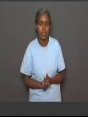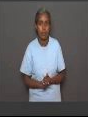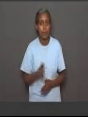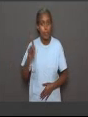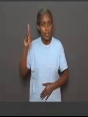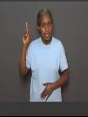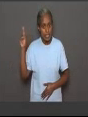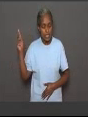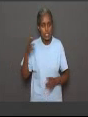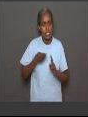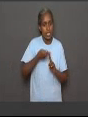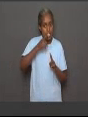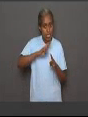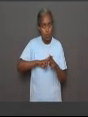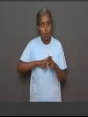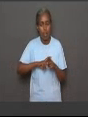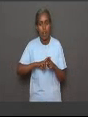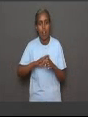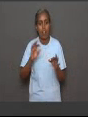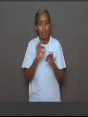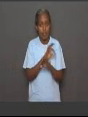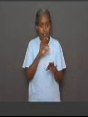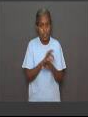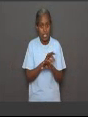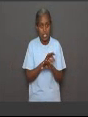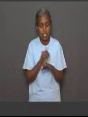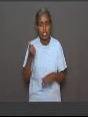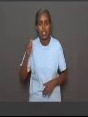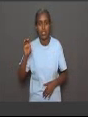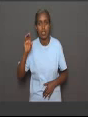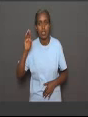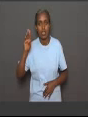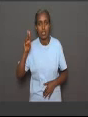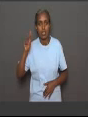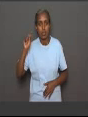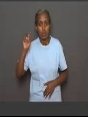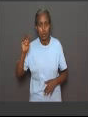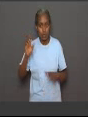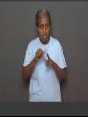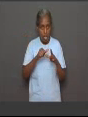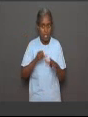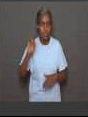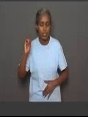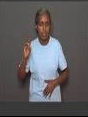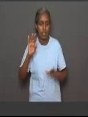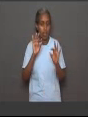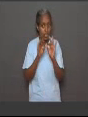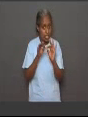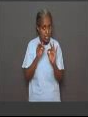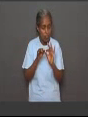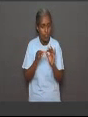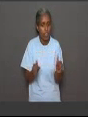These reciprocal functions of the acute angle theta are defined